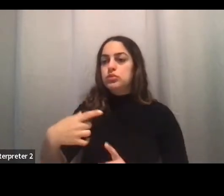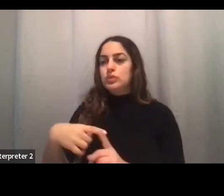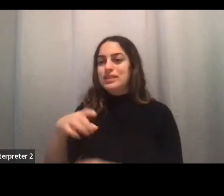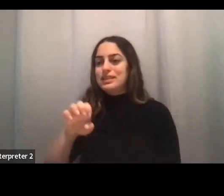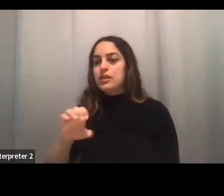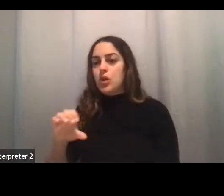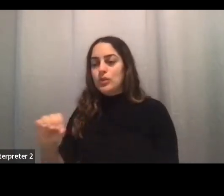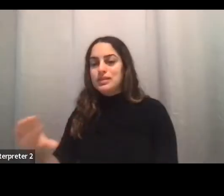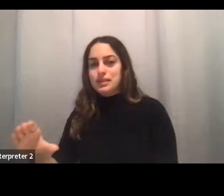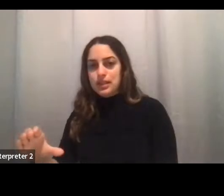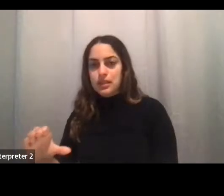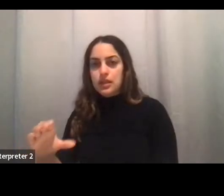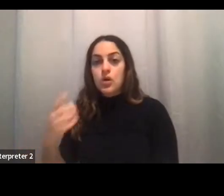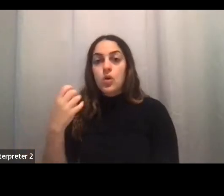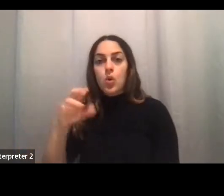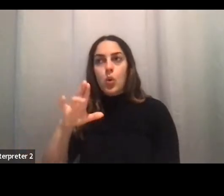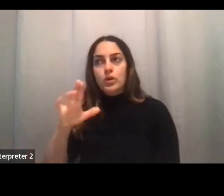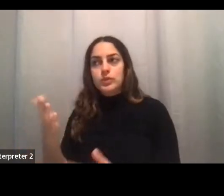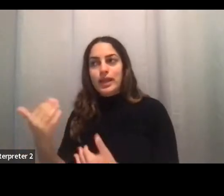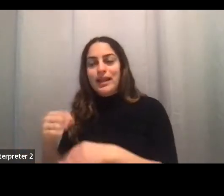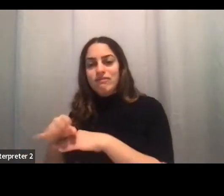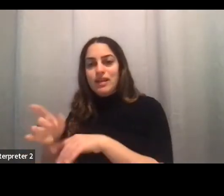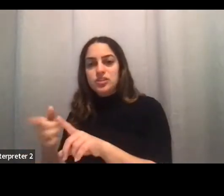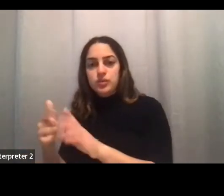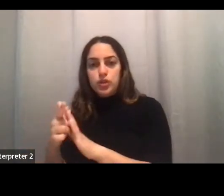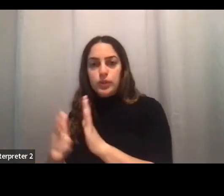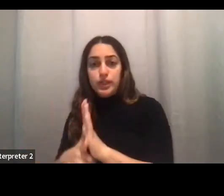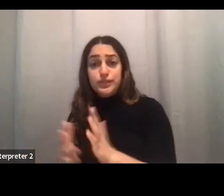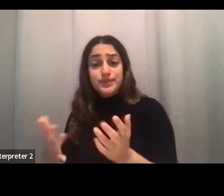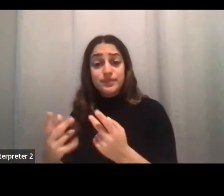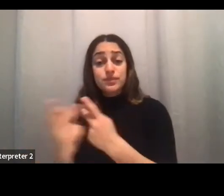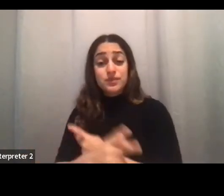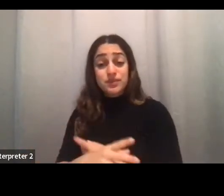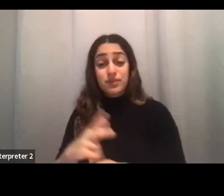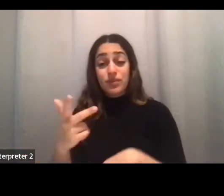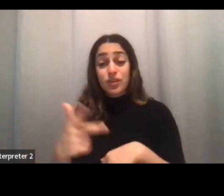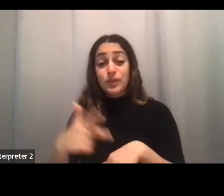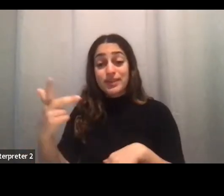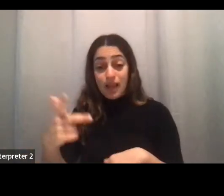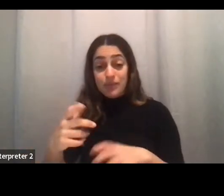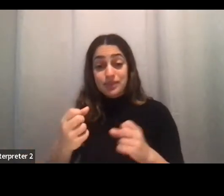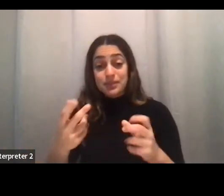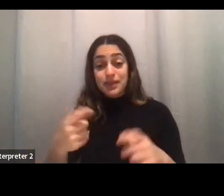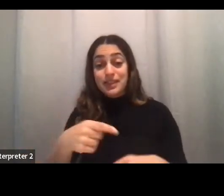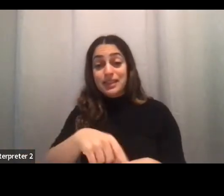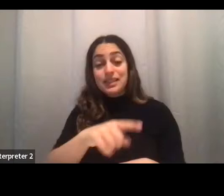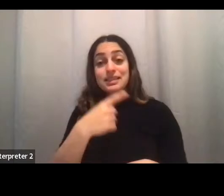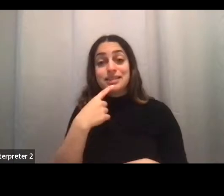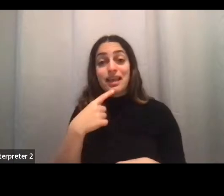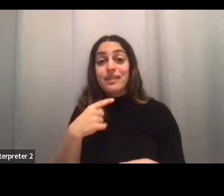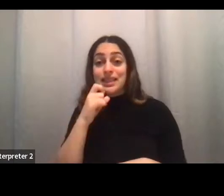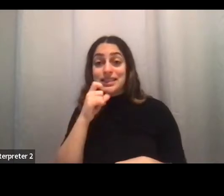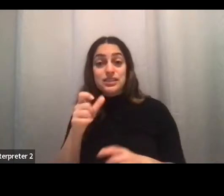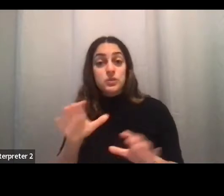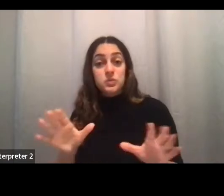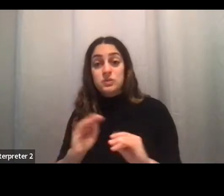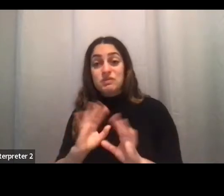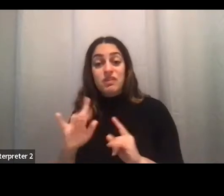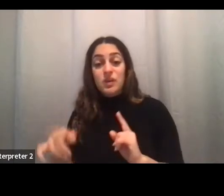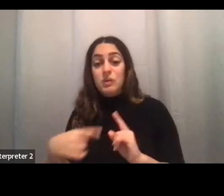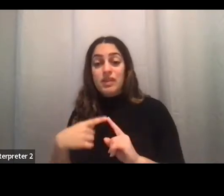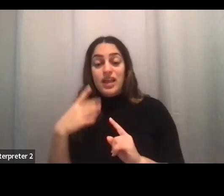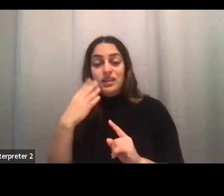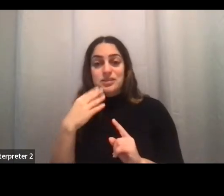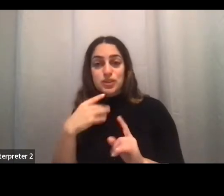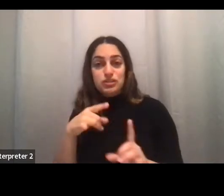or to seek advice from a lawyer worse three times as many said they took no action when they faced harassment or